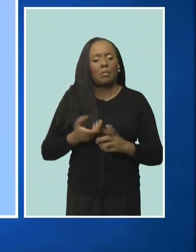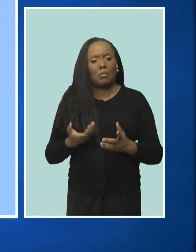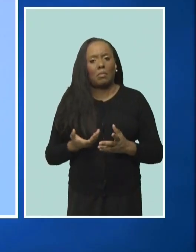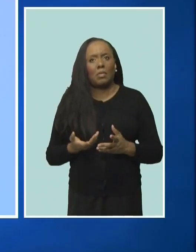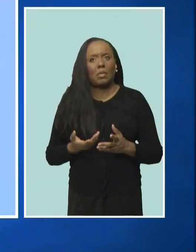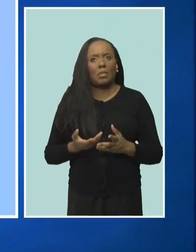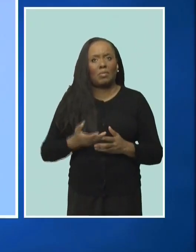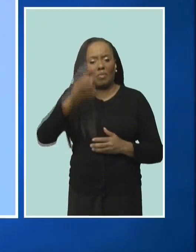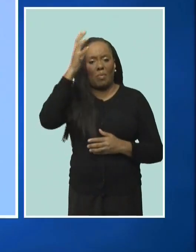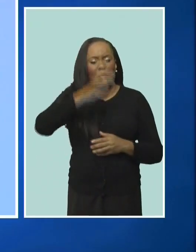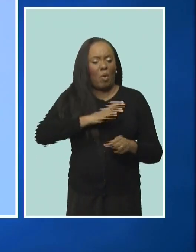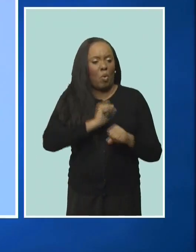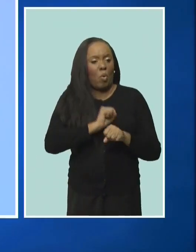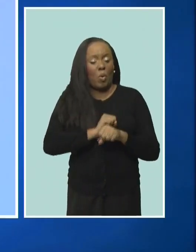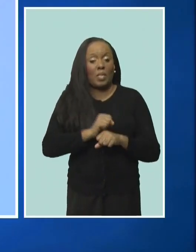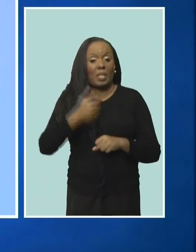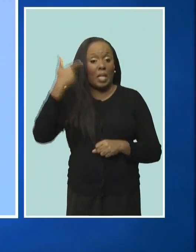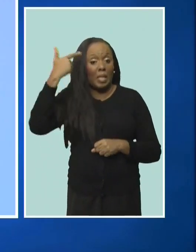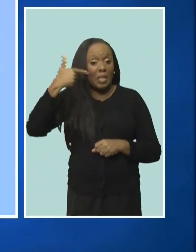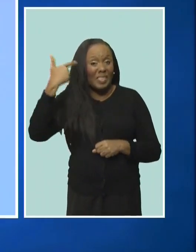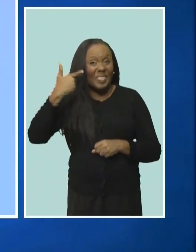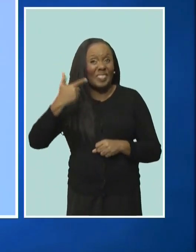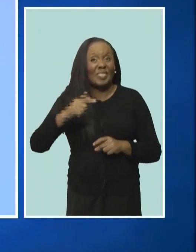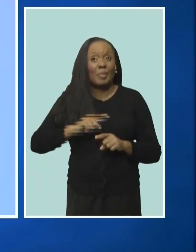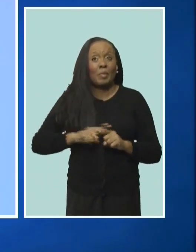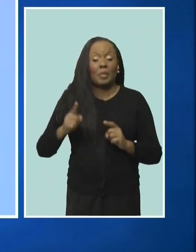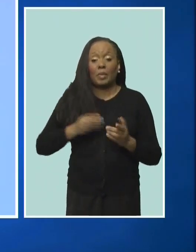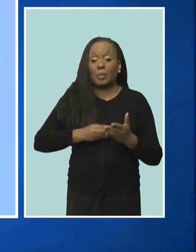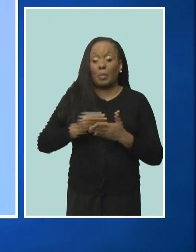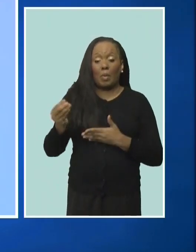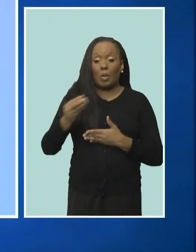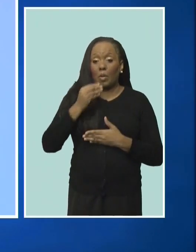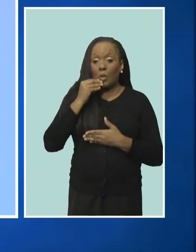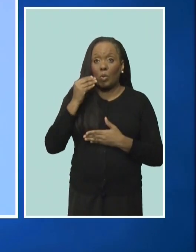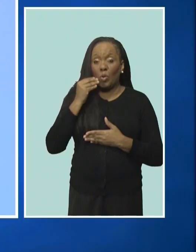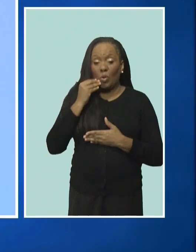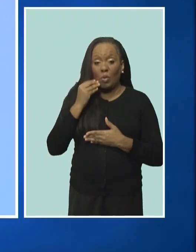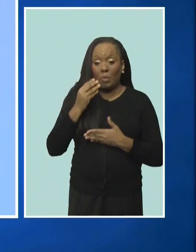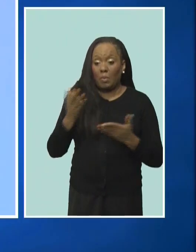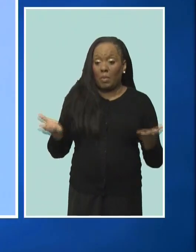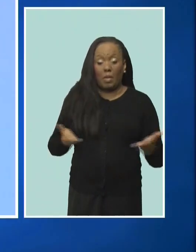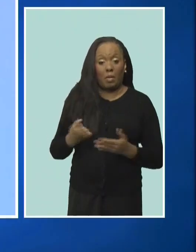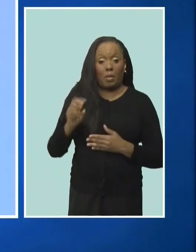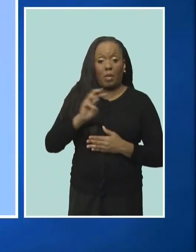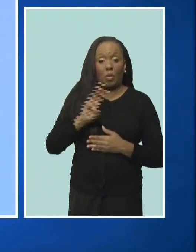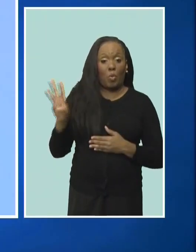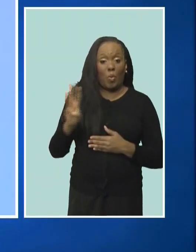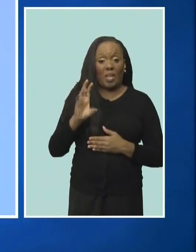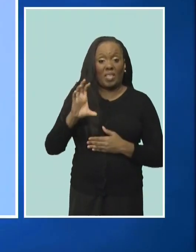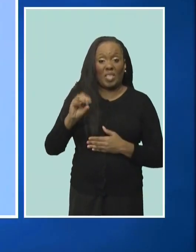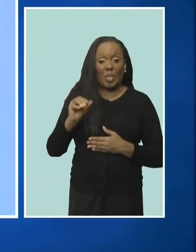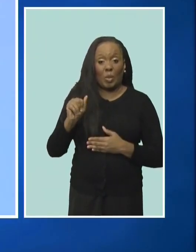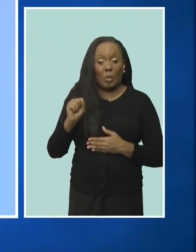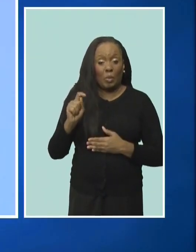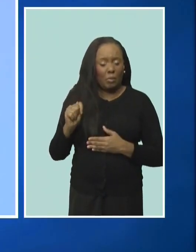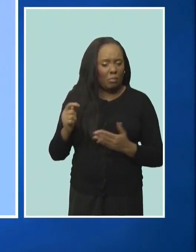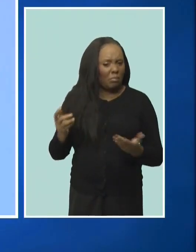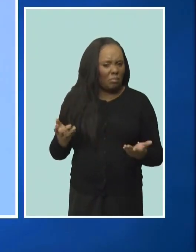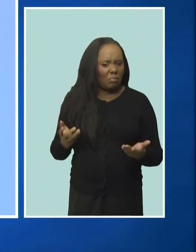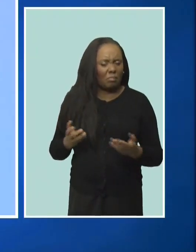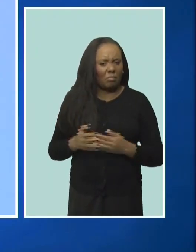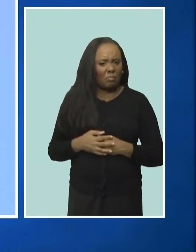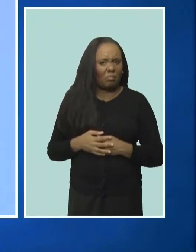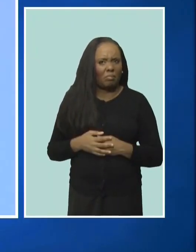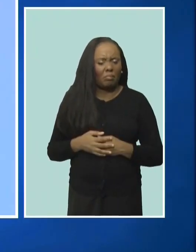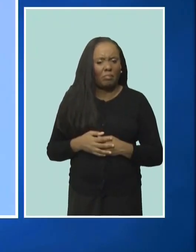works in London, he lives in London, but he said he just bought a home there on the West Coast. Another guy, so it may